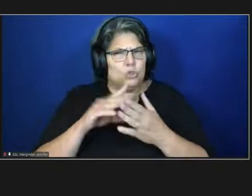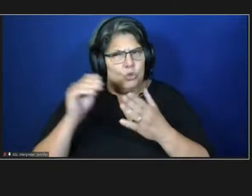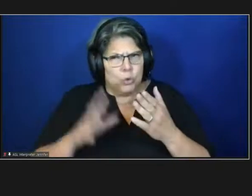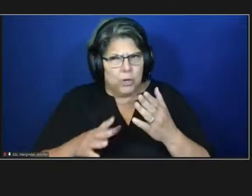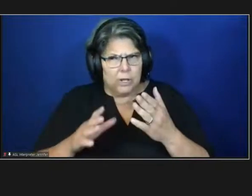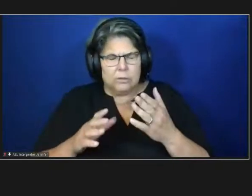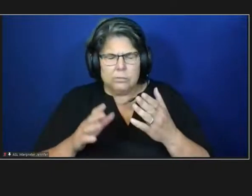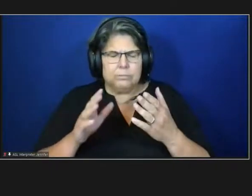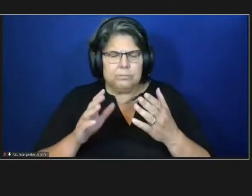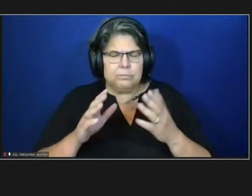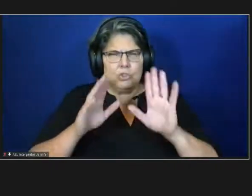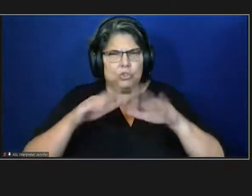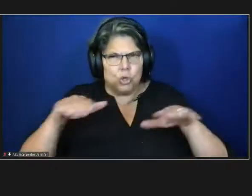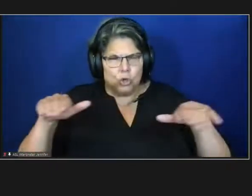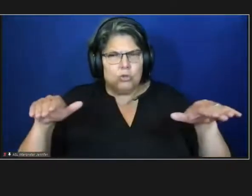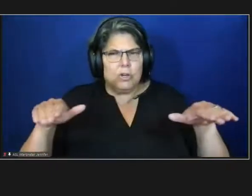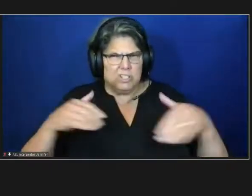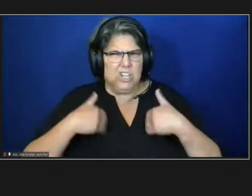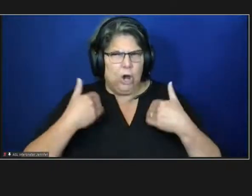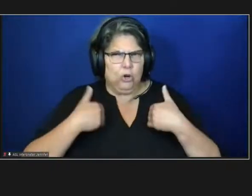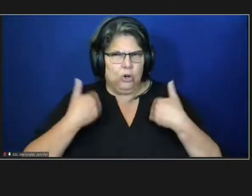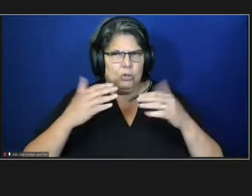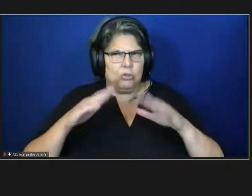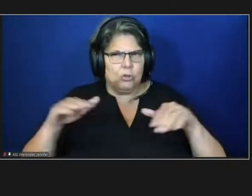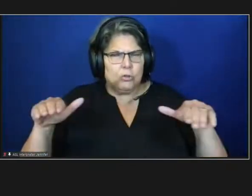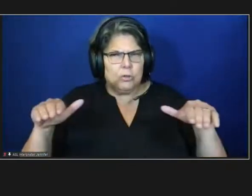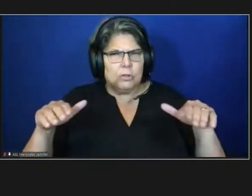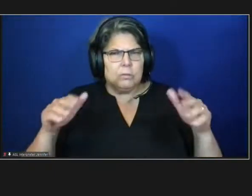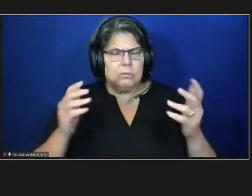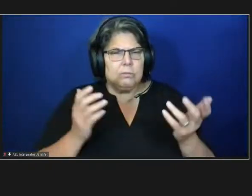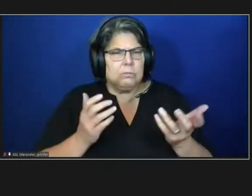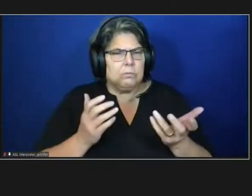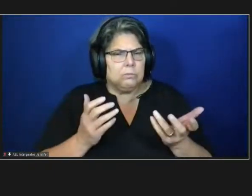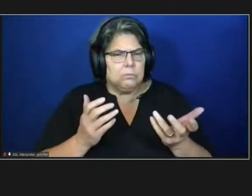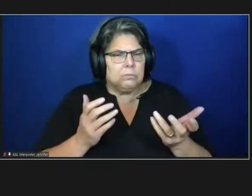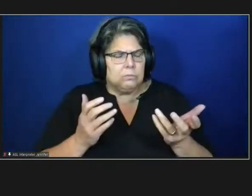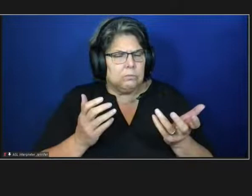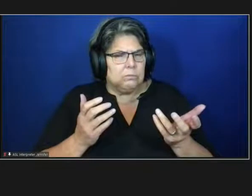students or, children of younger ages, if there's any